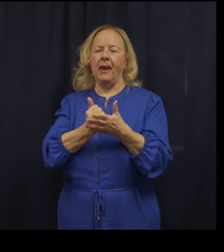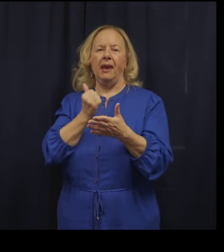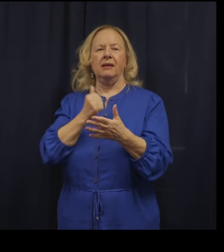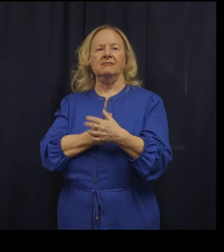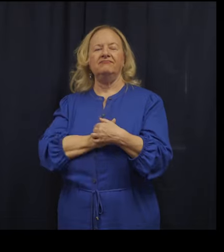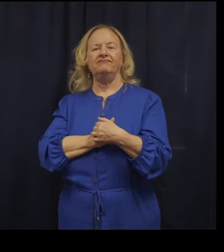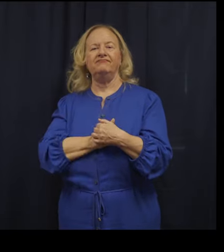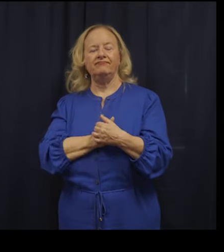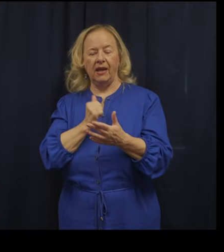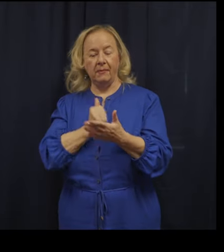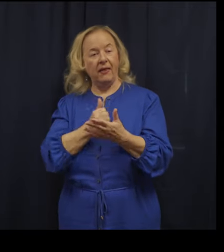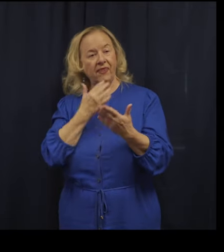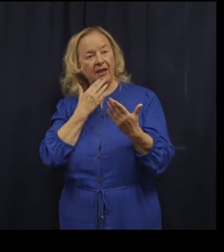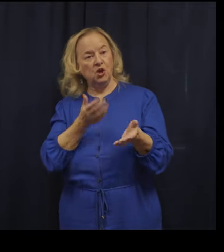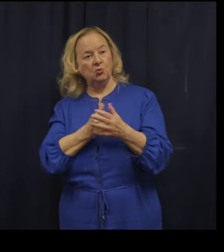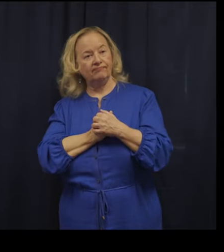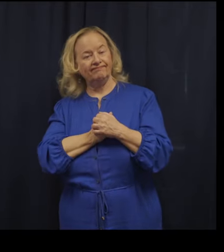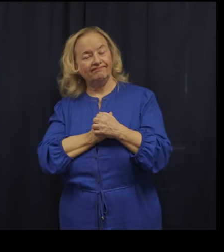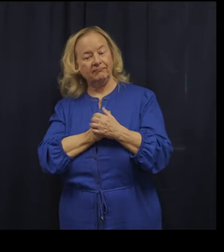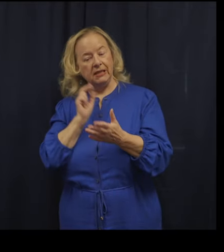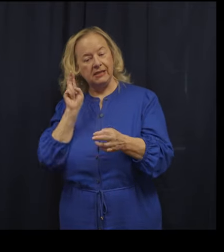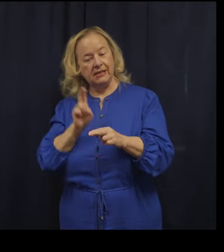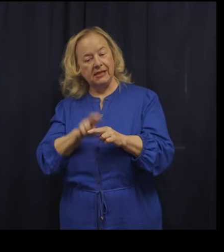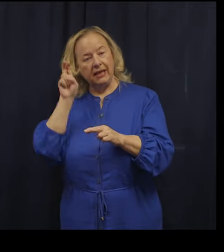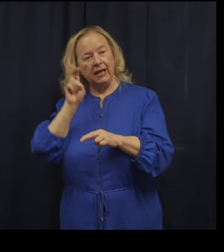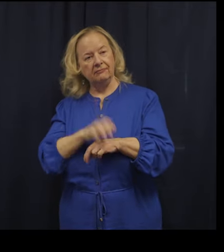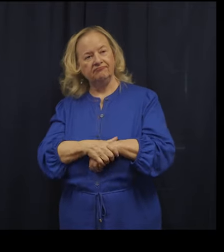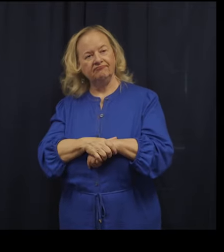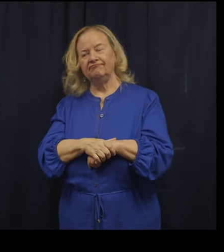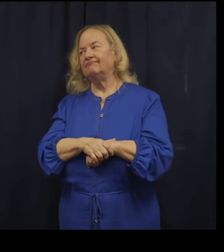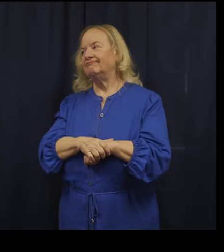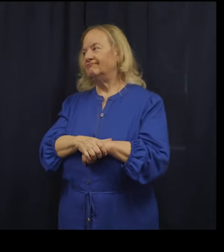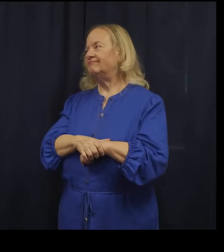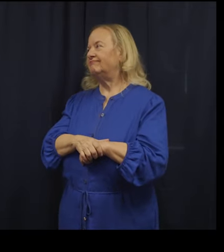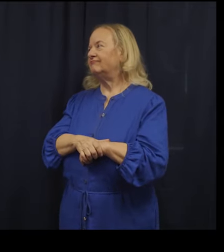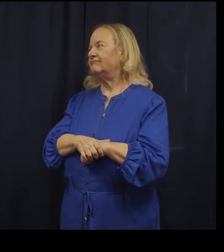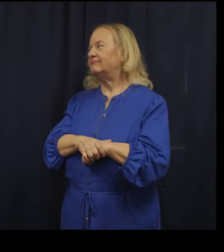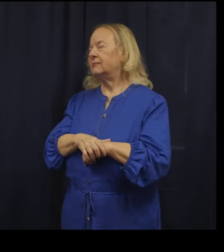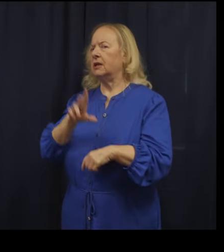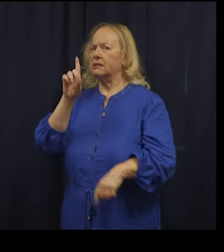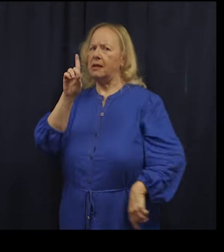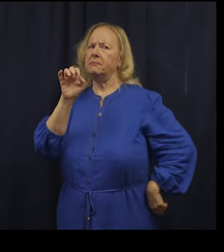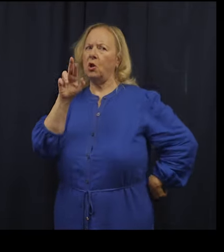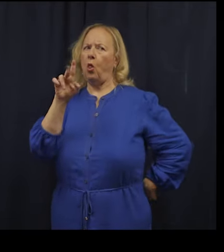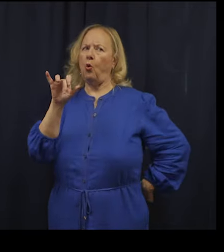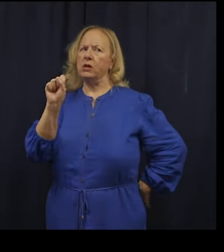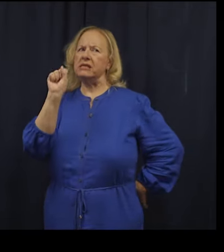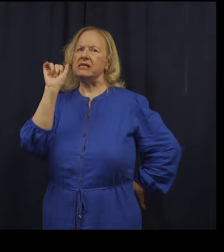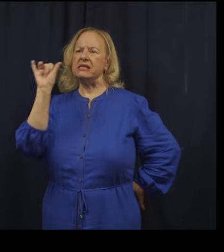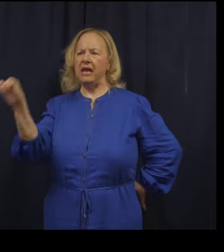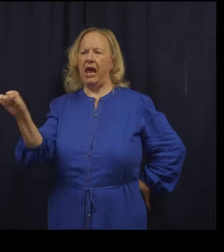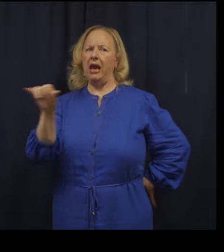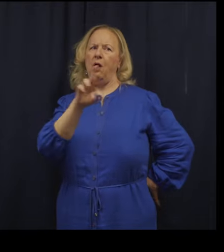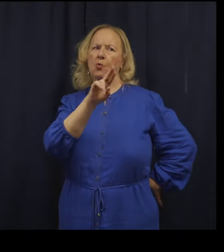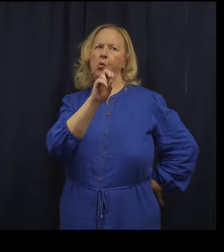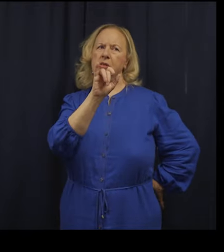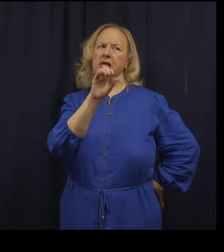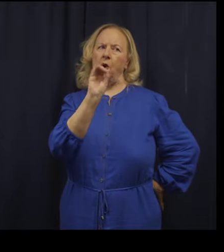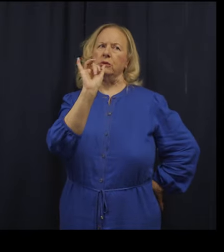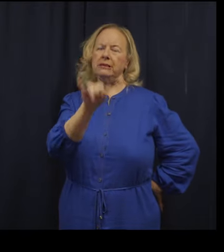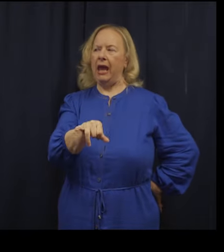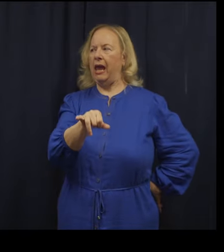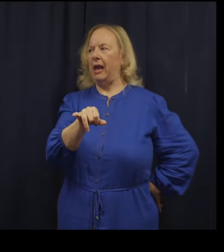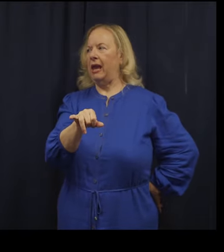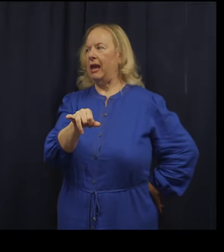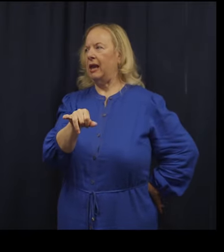Amen. Amen and amen. Thank you. You may be seated, except for Dolores and Rocio.